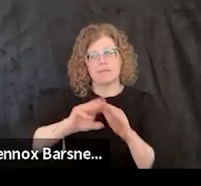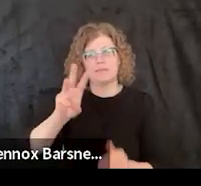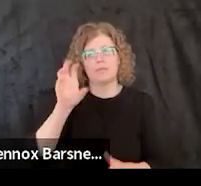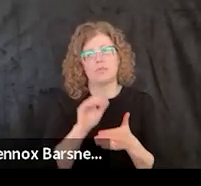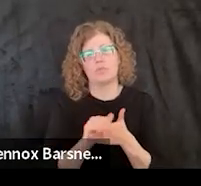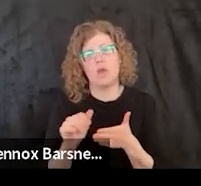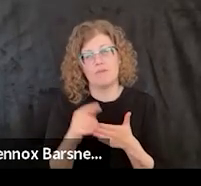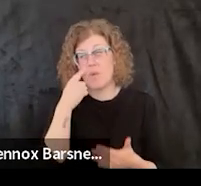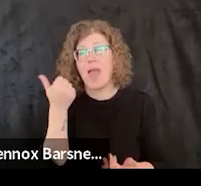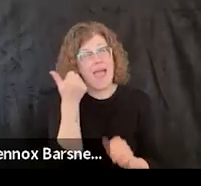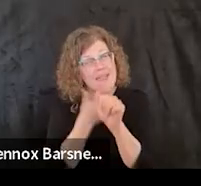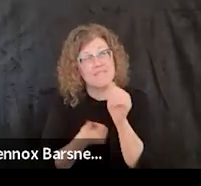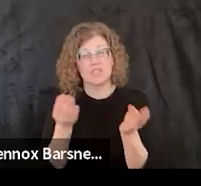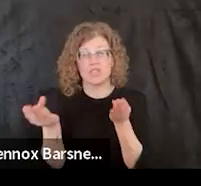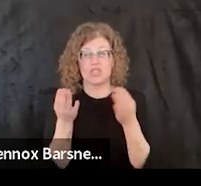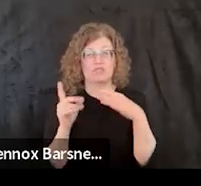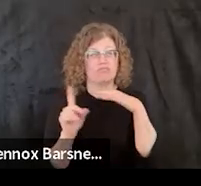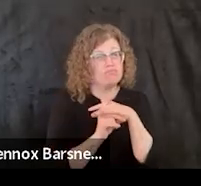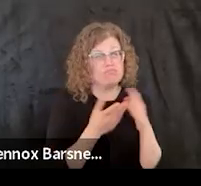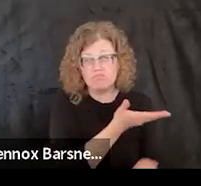amount requested.